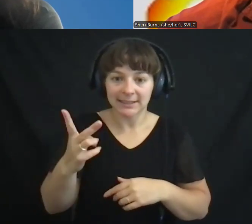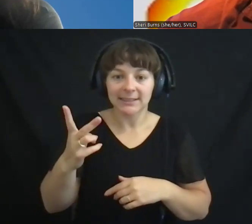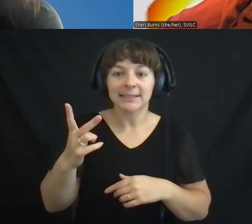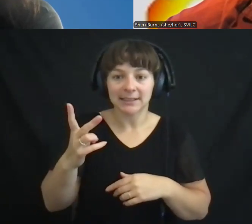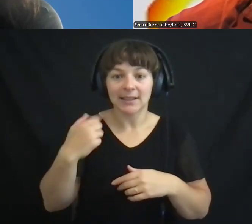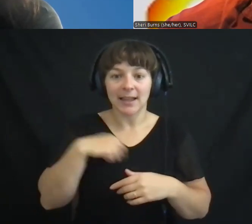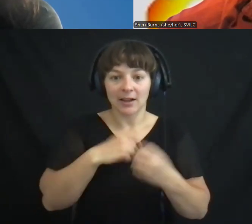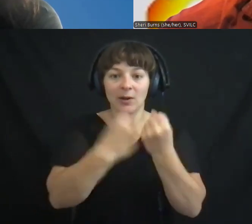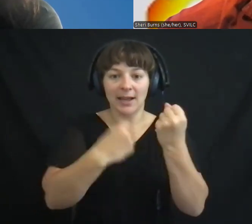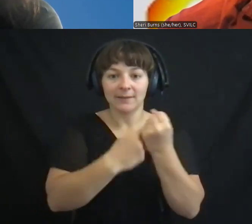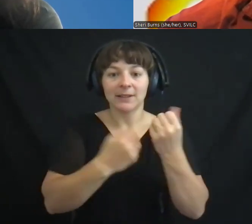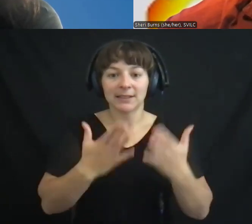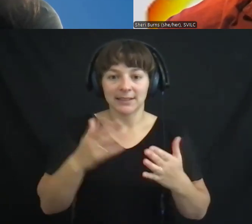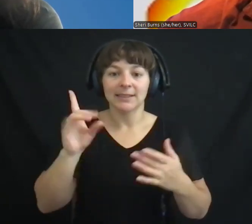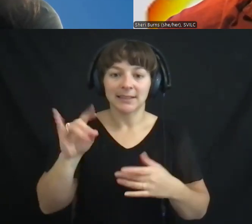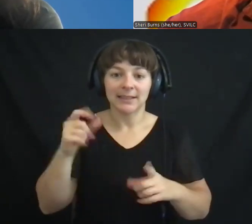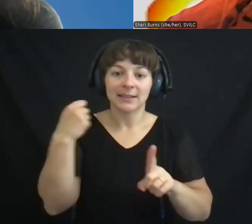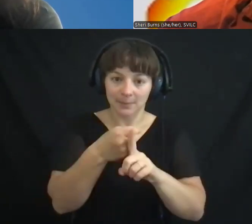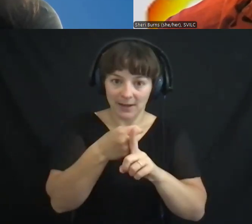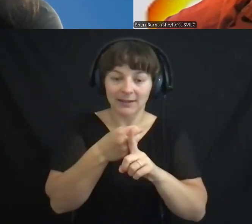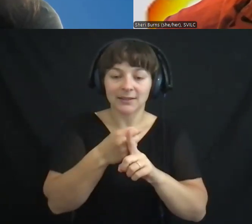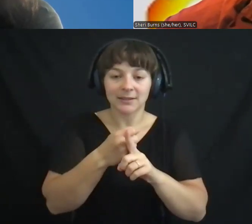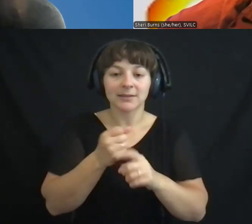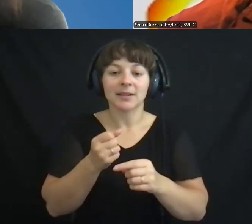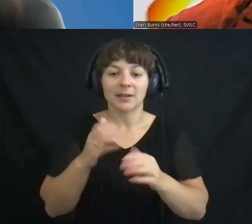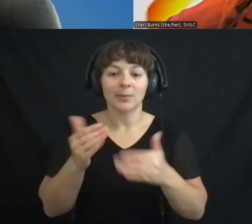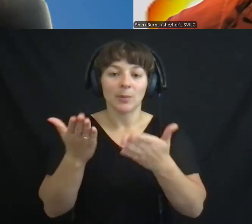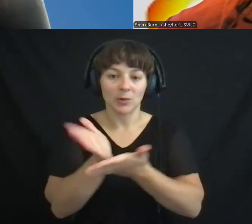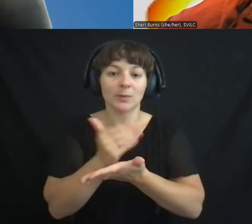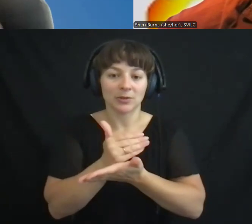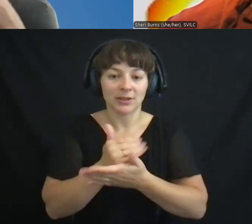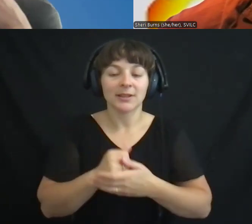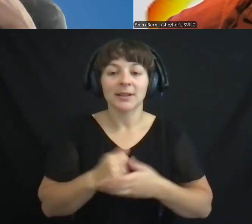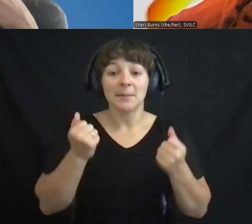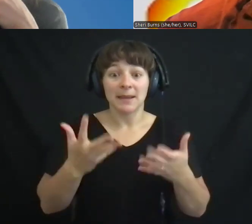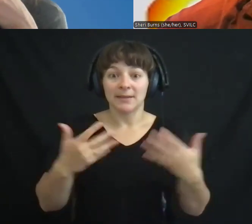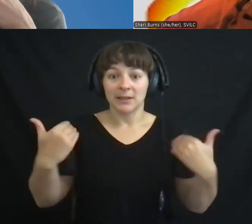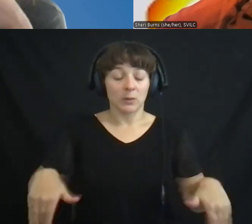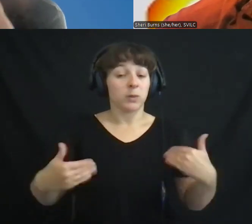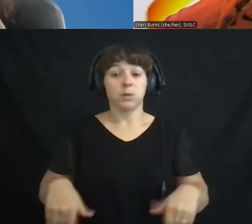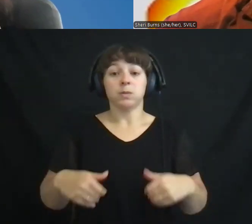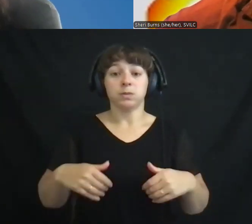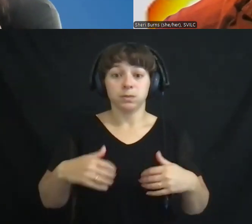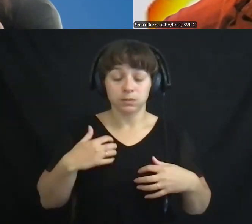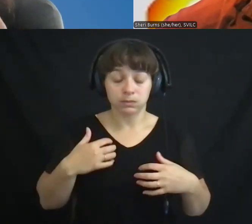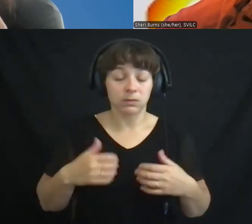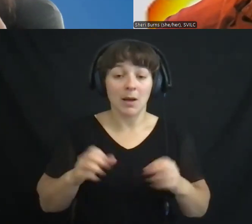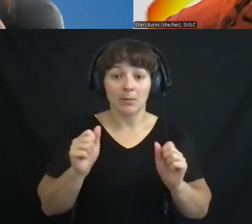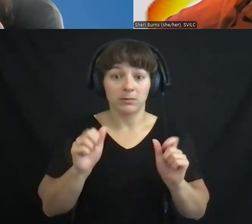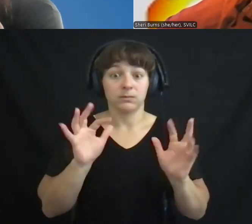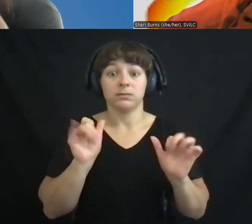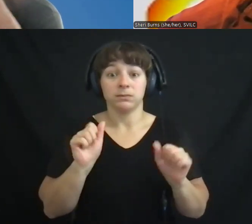the proposed budget. A lot of the very, very drastic cuts that would